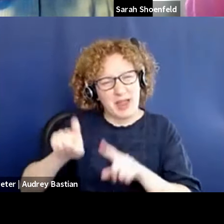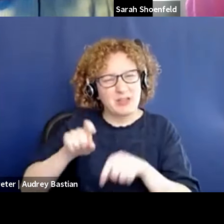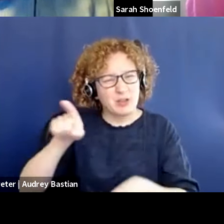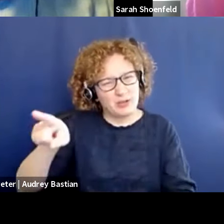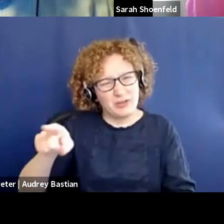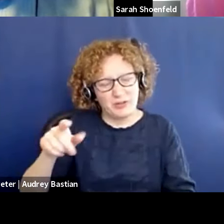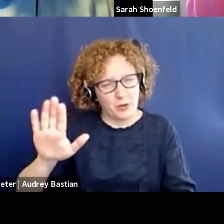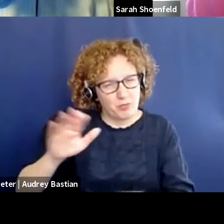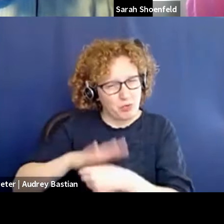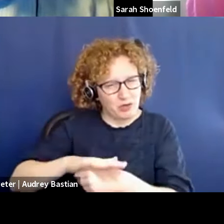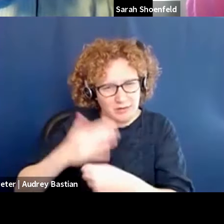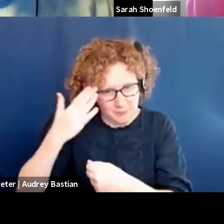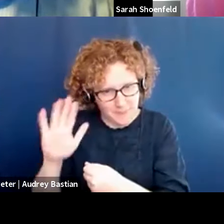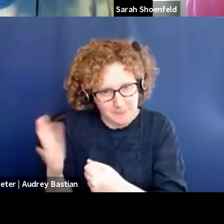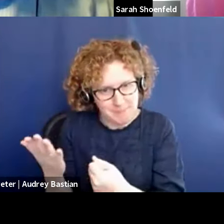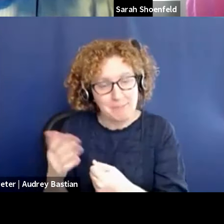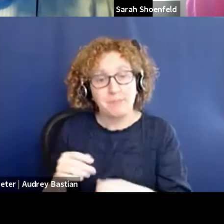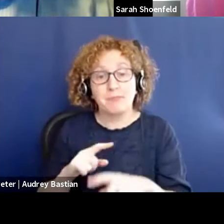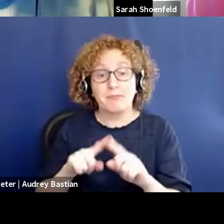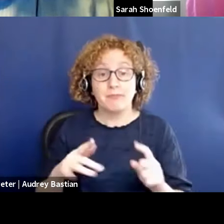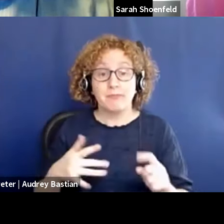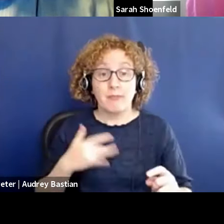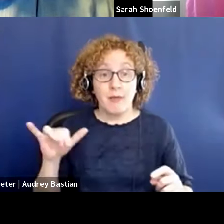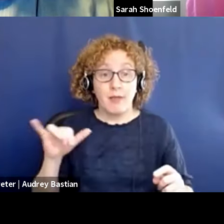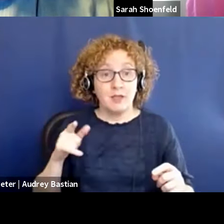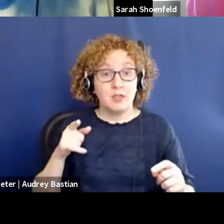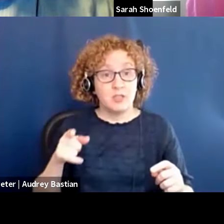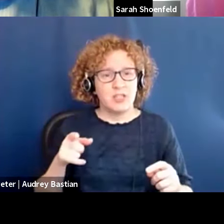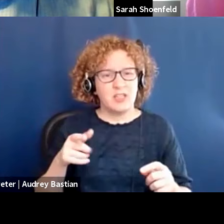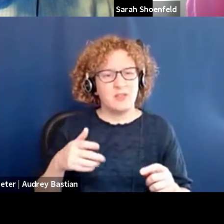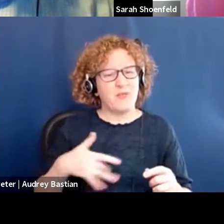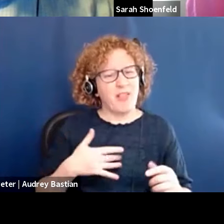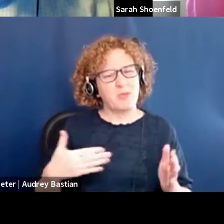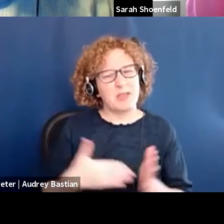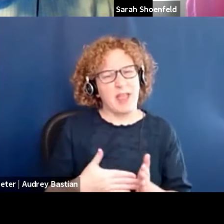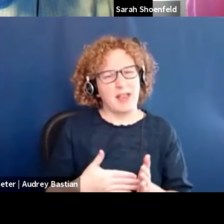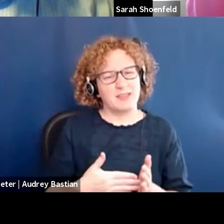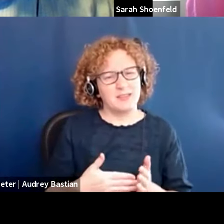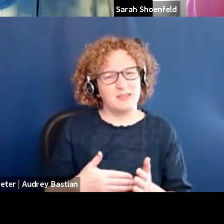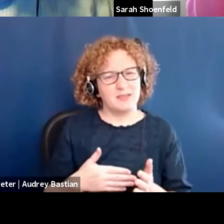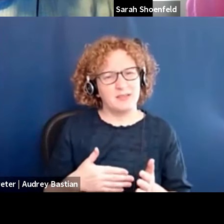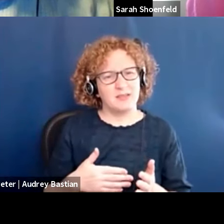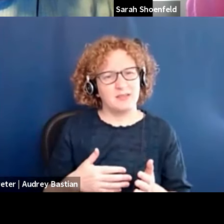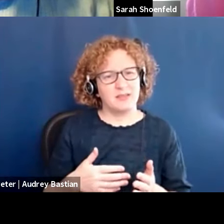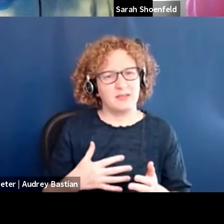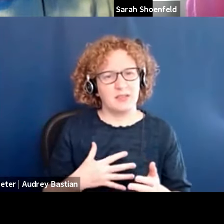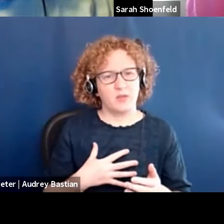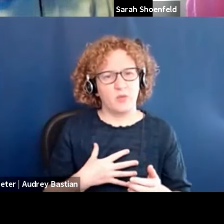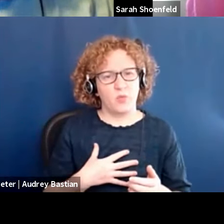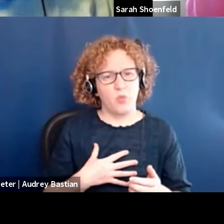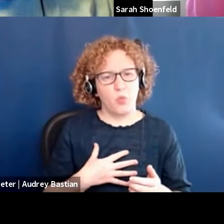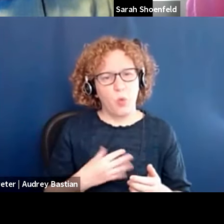had. But it felt like she was being attacked. Well, that this household, this white household, whether it was